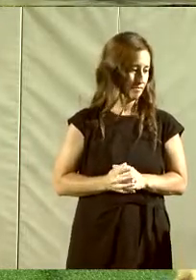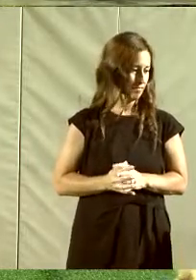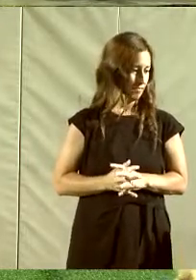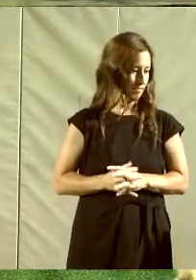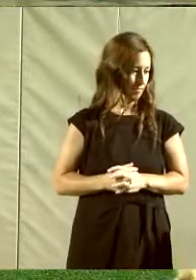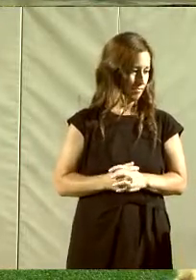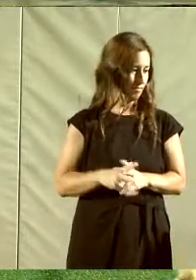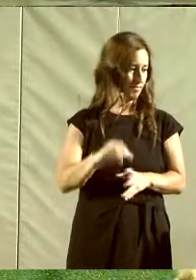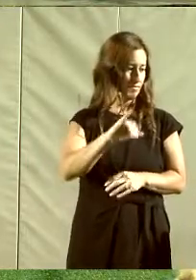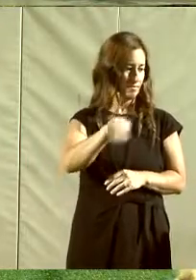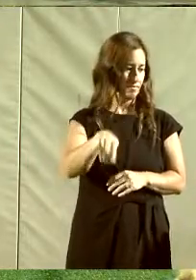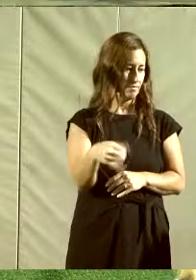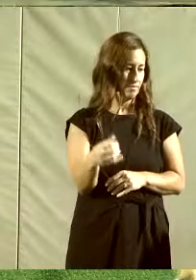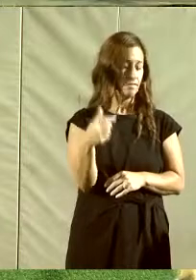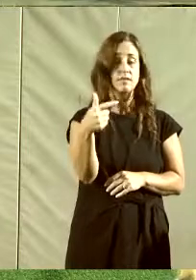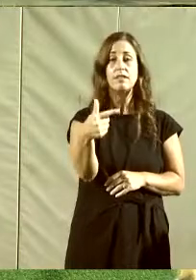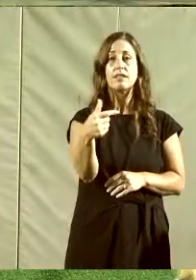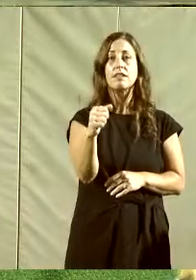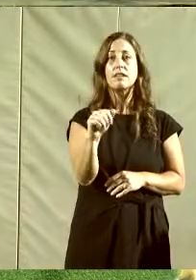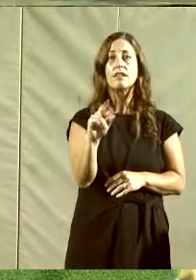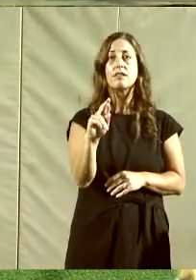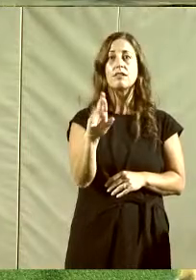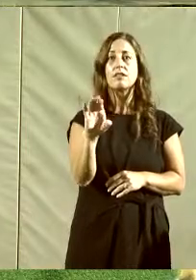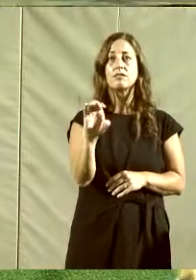Jacob Austin Garces.